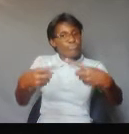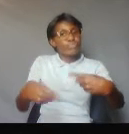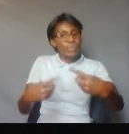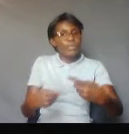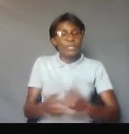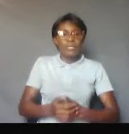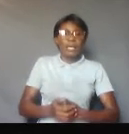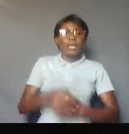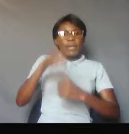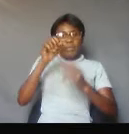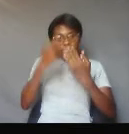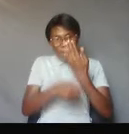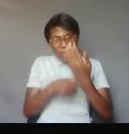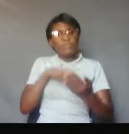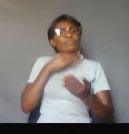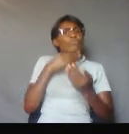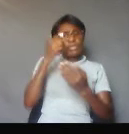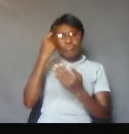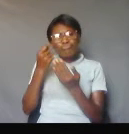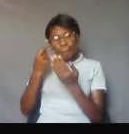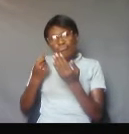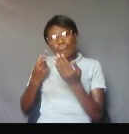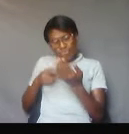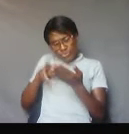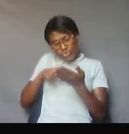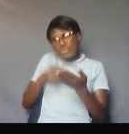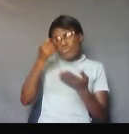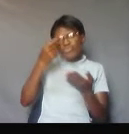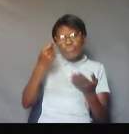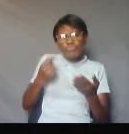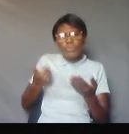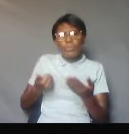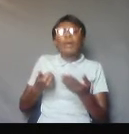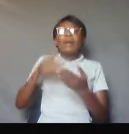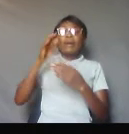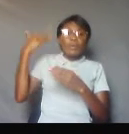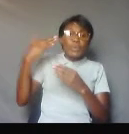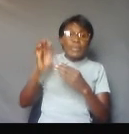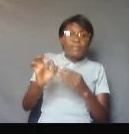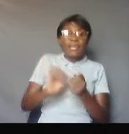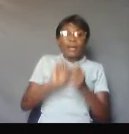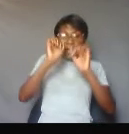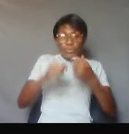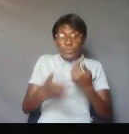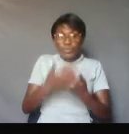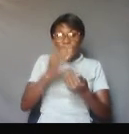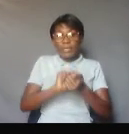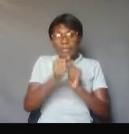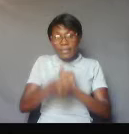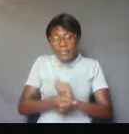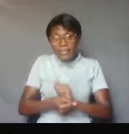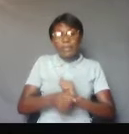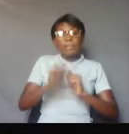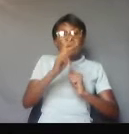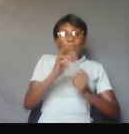and liberation, especially for those who are poor or marginalized or disenfranchised. So when